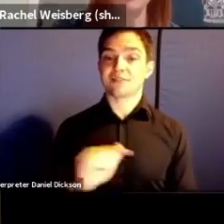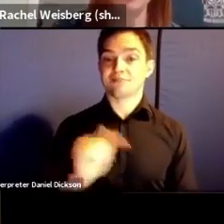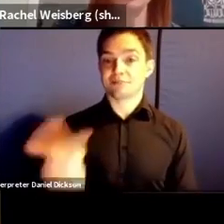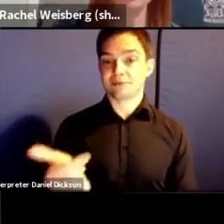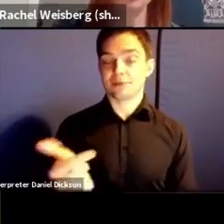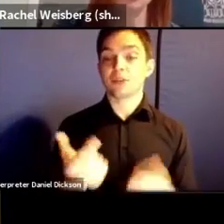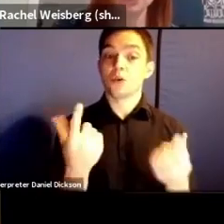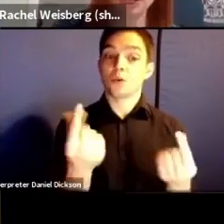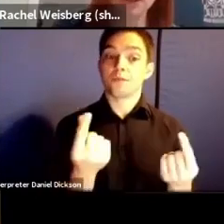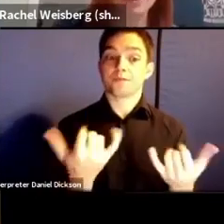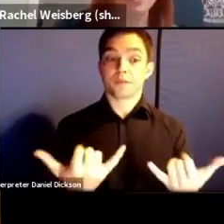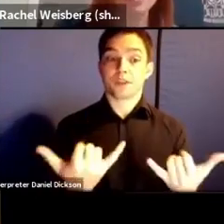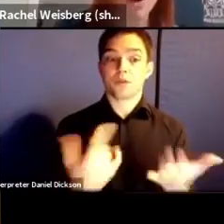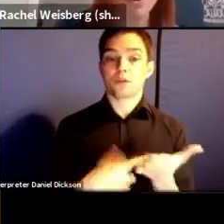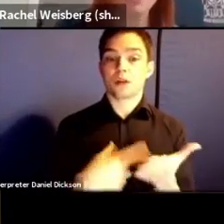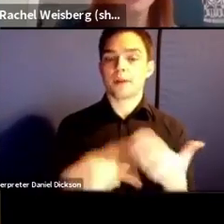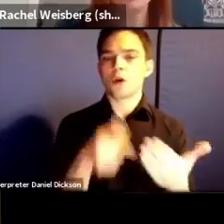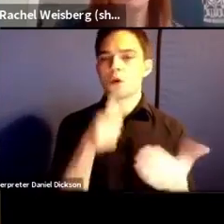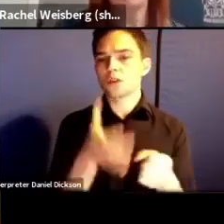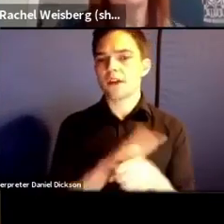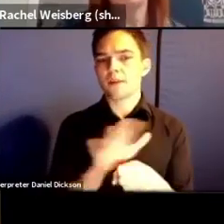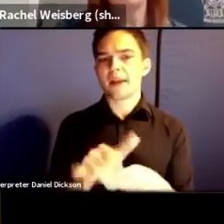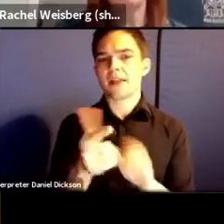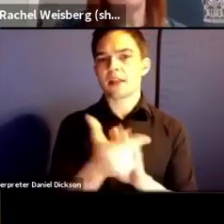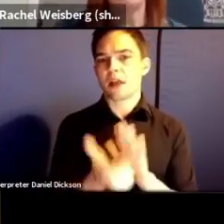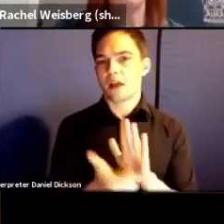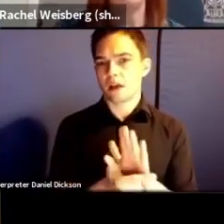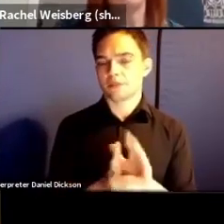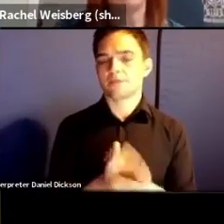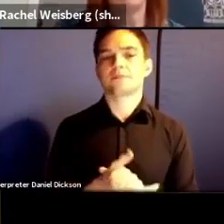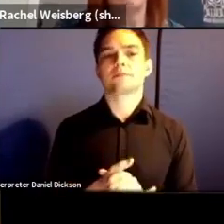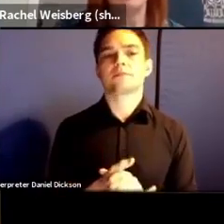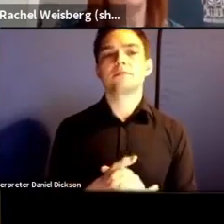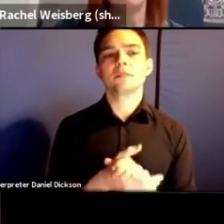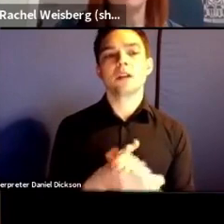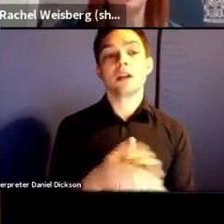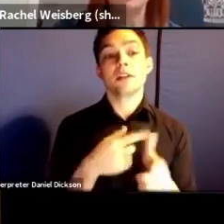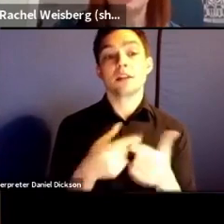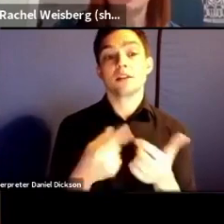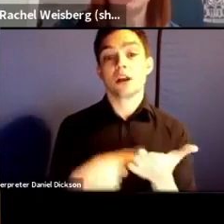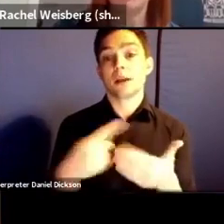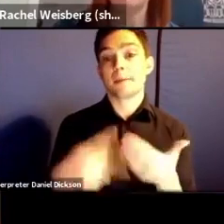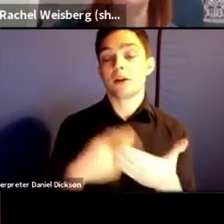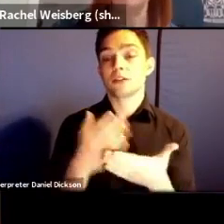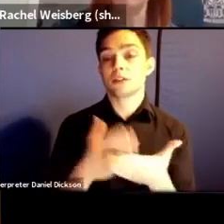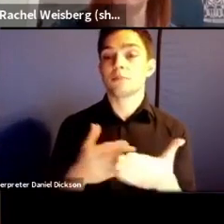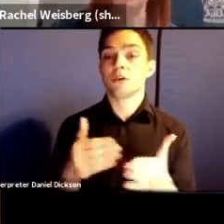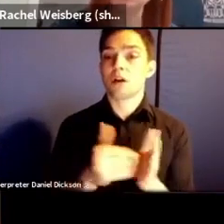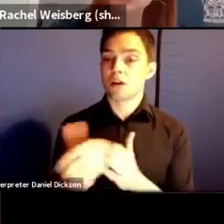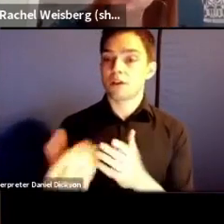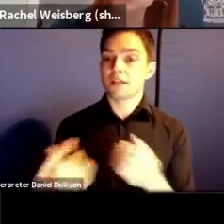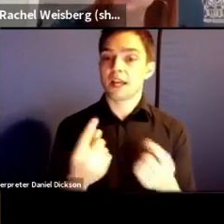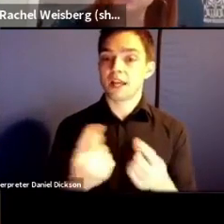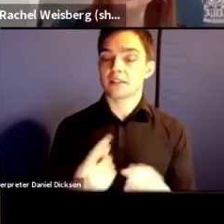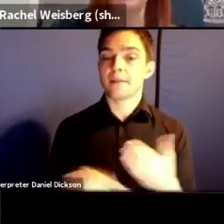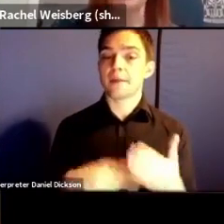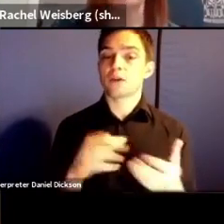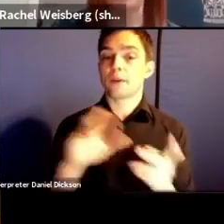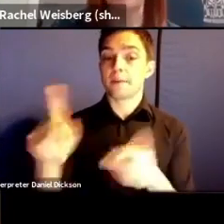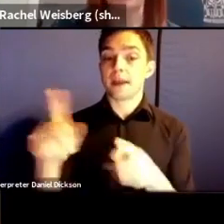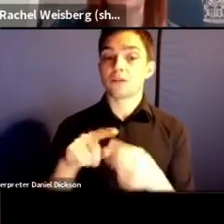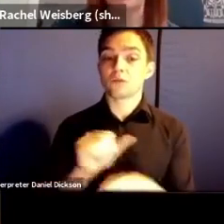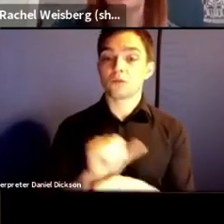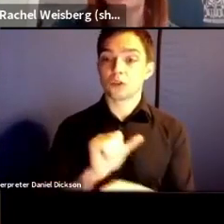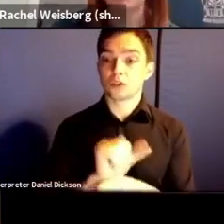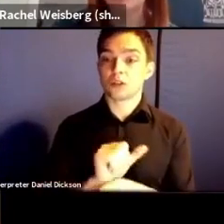talk about who's covered by the law. Then we're going to talk about some commonly asked questions about returning to work and